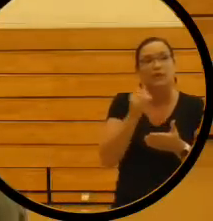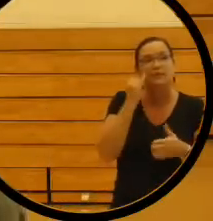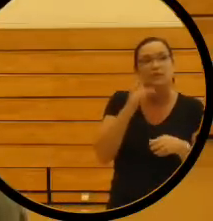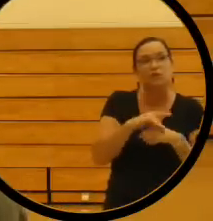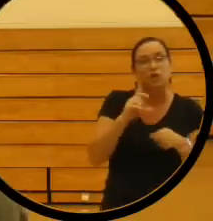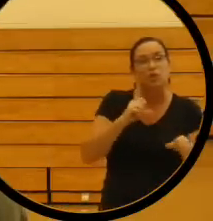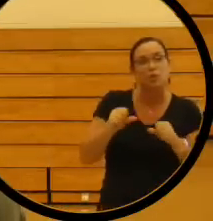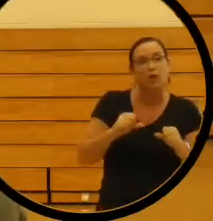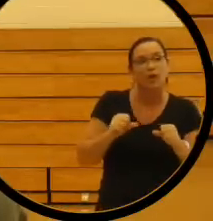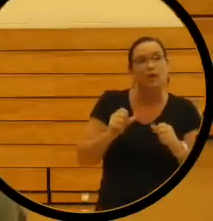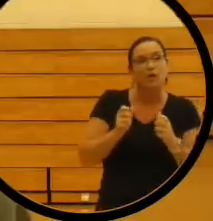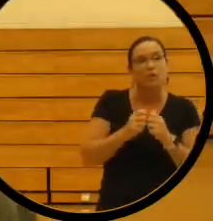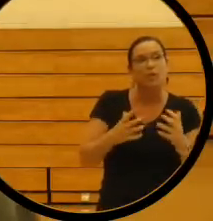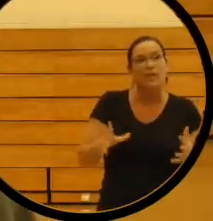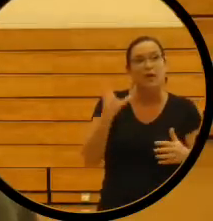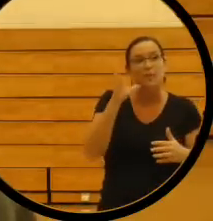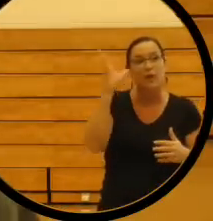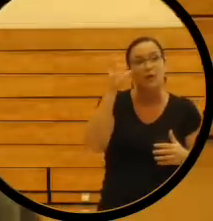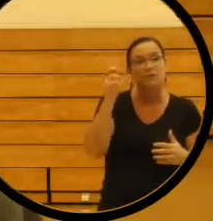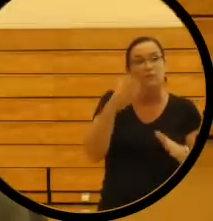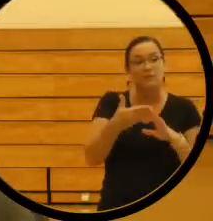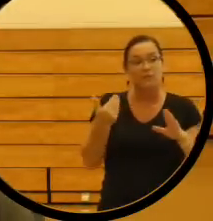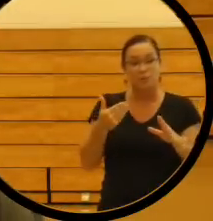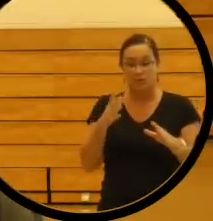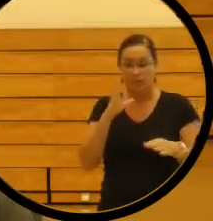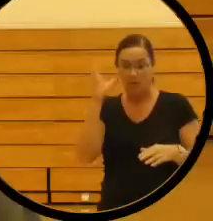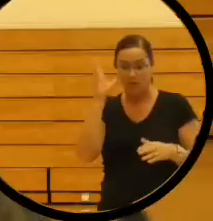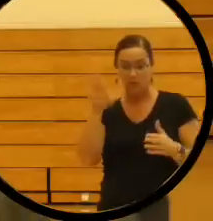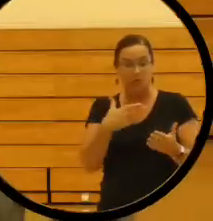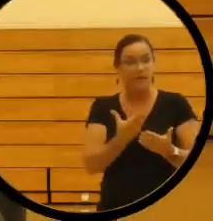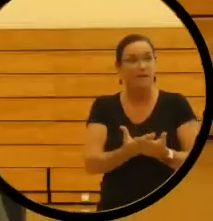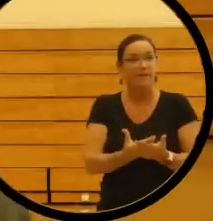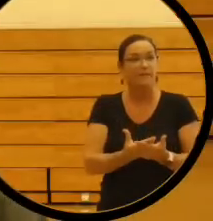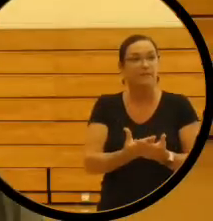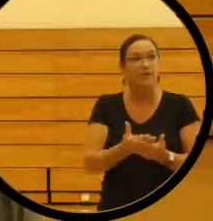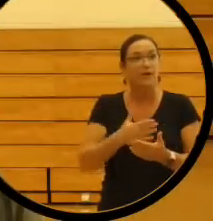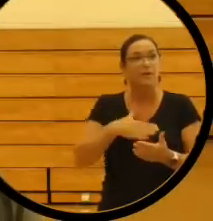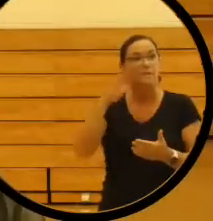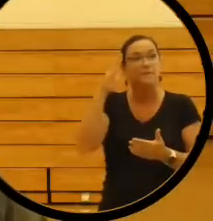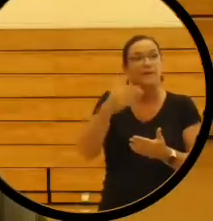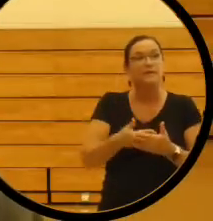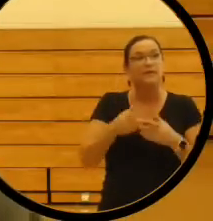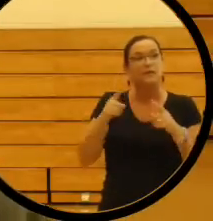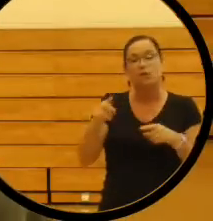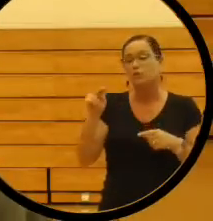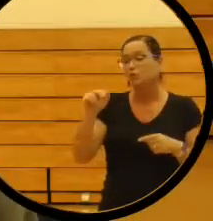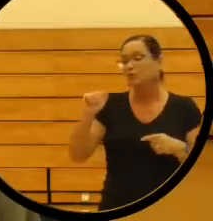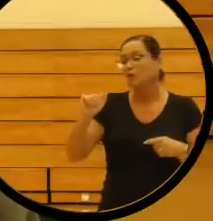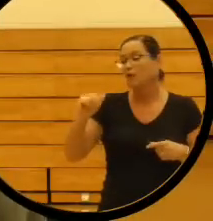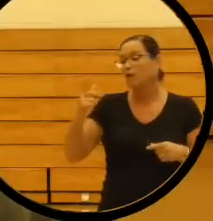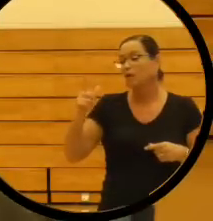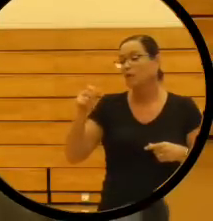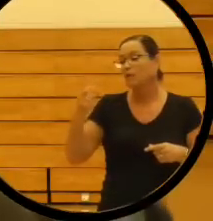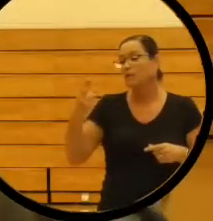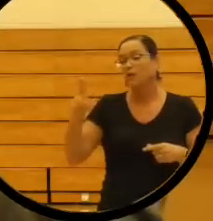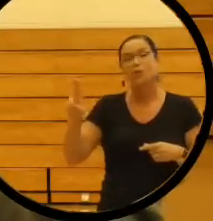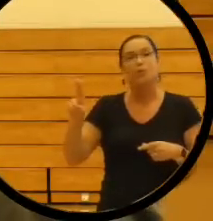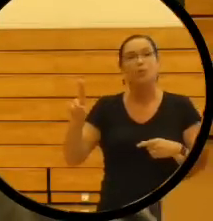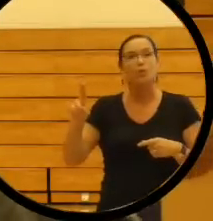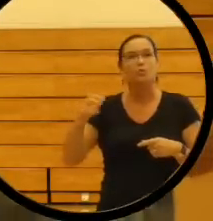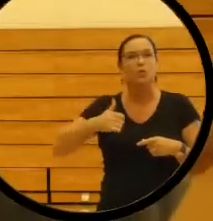earthquake without parents, before parents' arrival? My son goes to Malibu, so if it's a big quake and